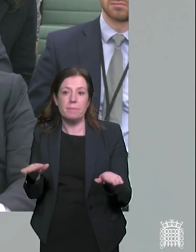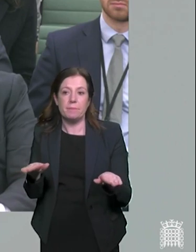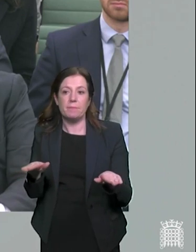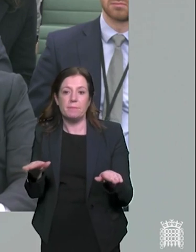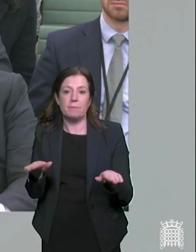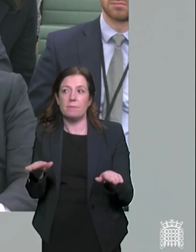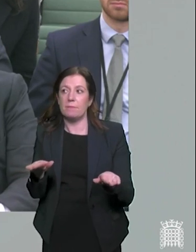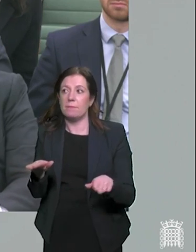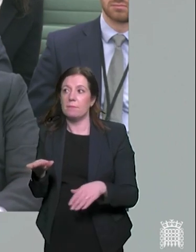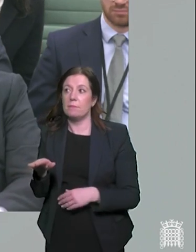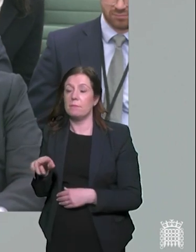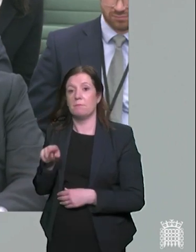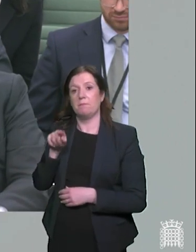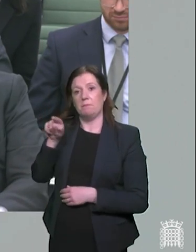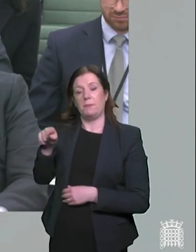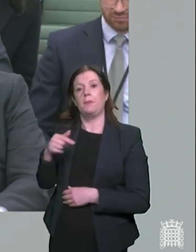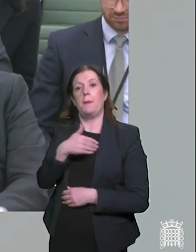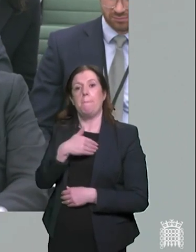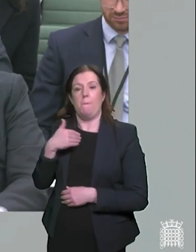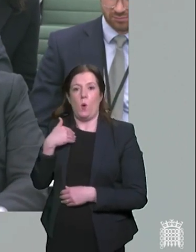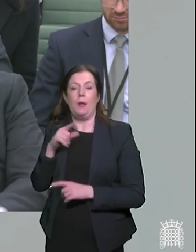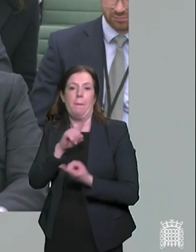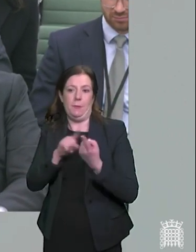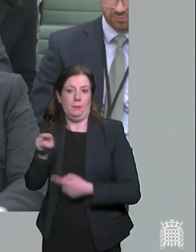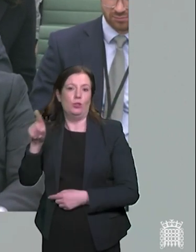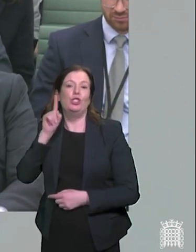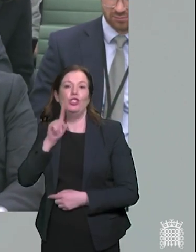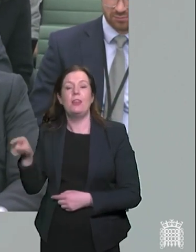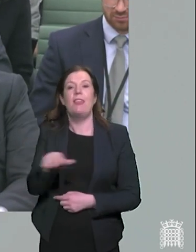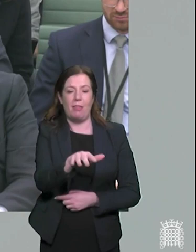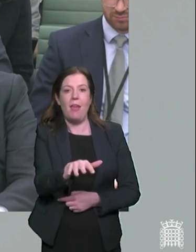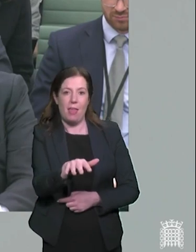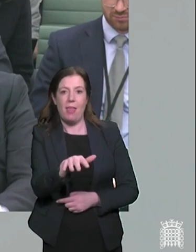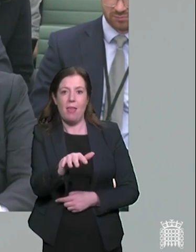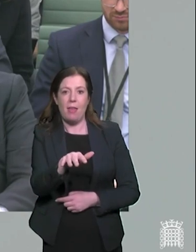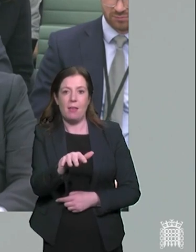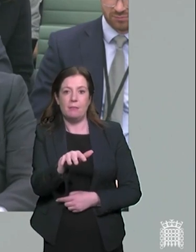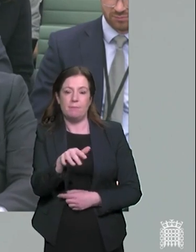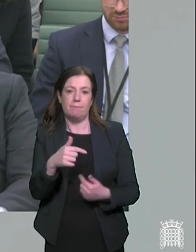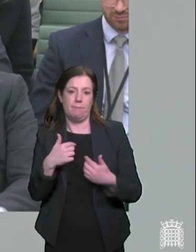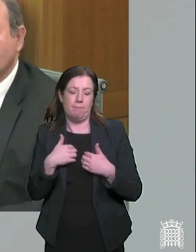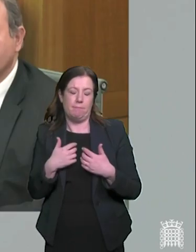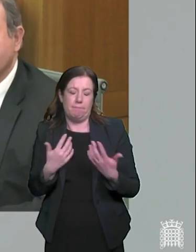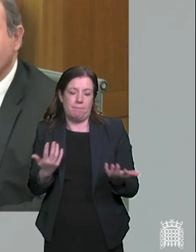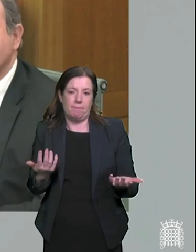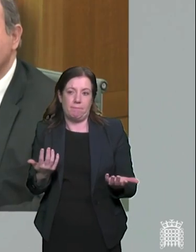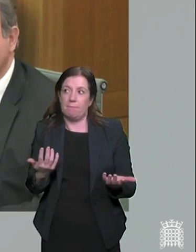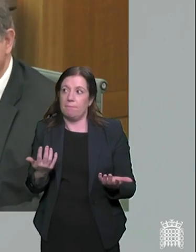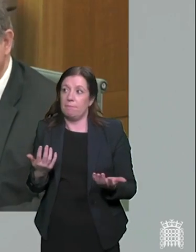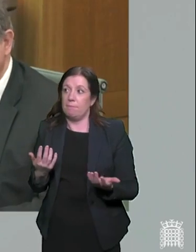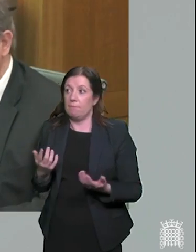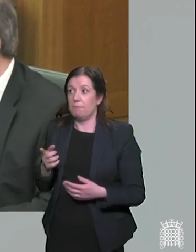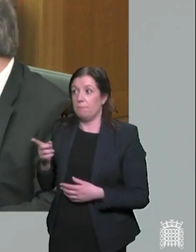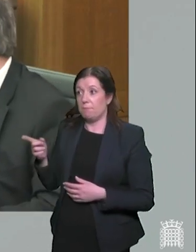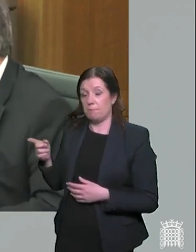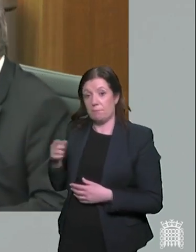she would have been in the morning meeting, and I don't want to... Well, could you follow that up in